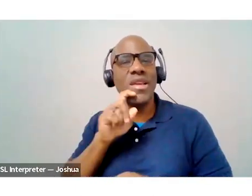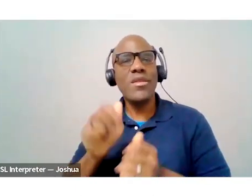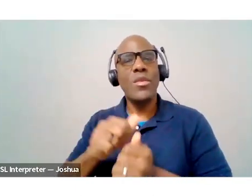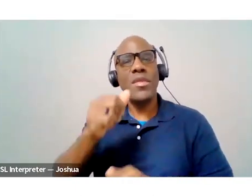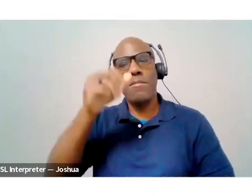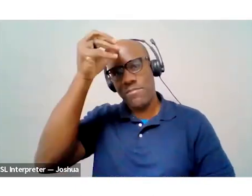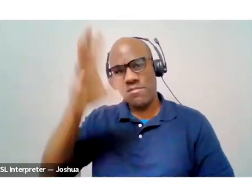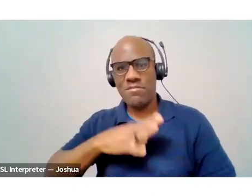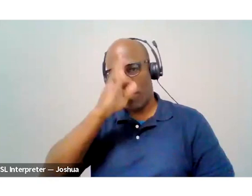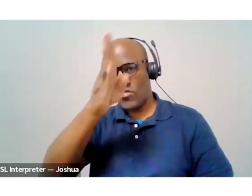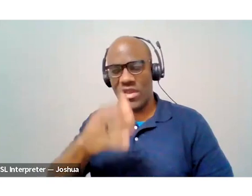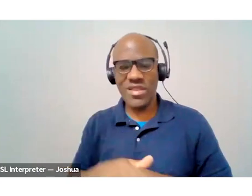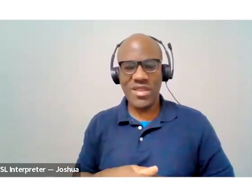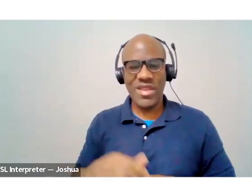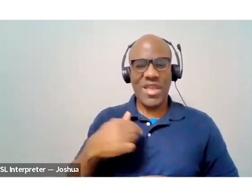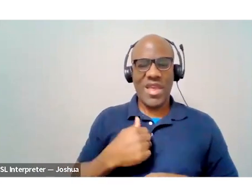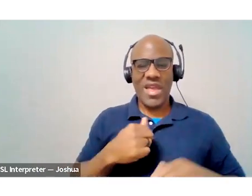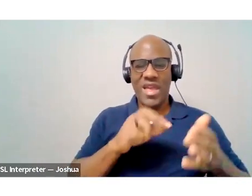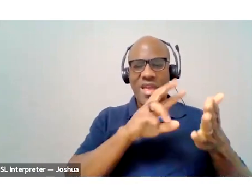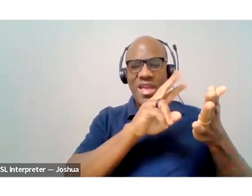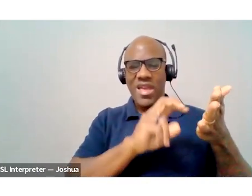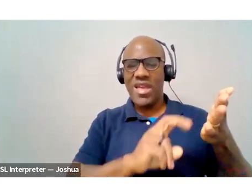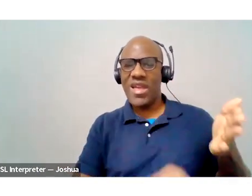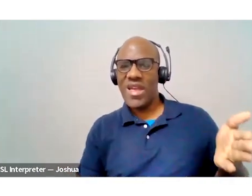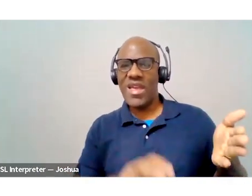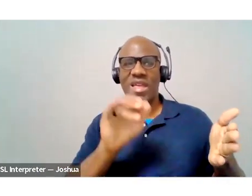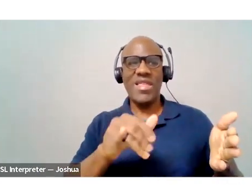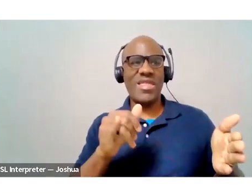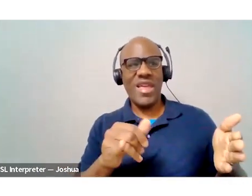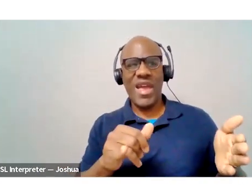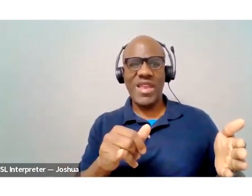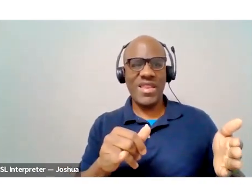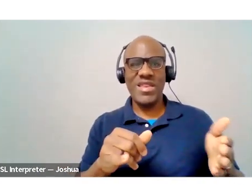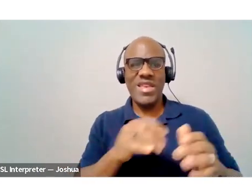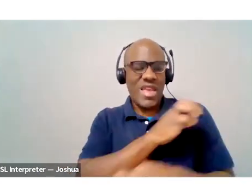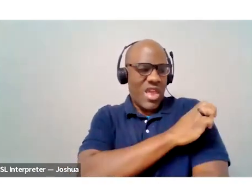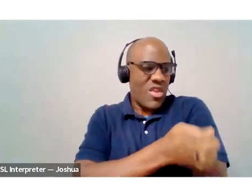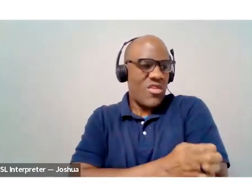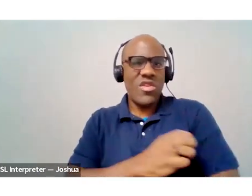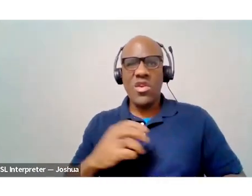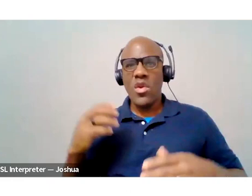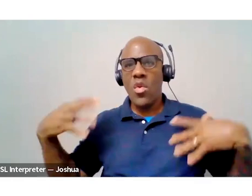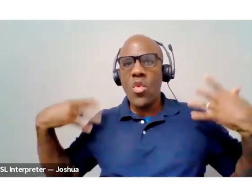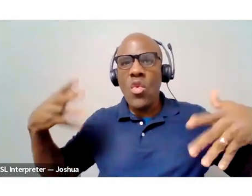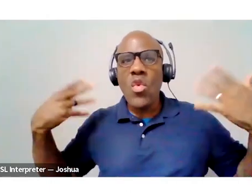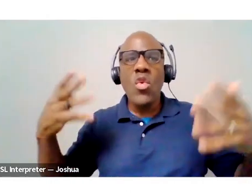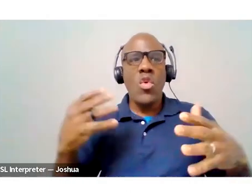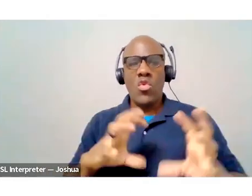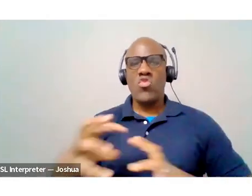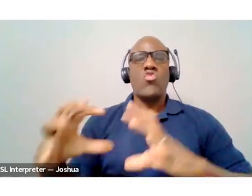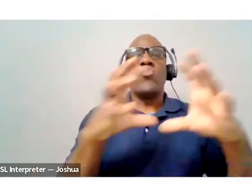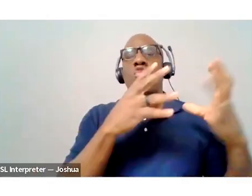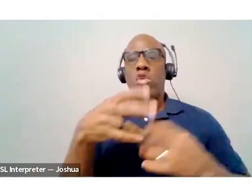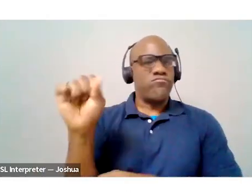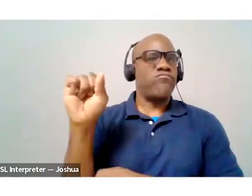this idea of this fierceness, of this wildness, of this ungovernable energy that is a refutation